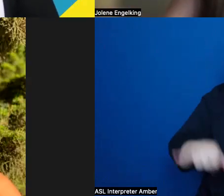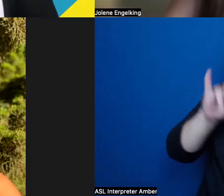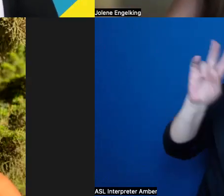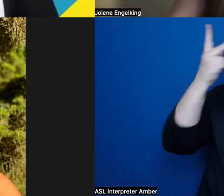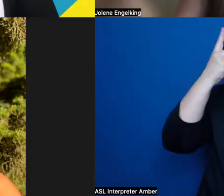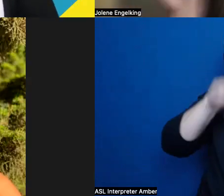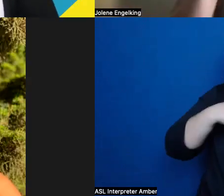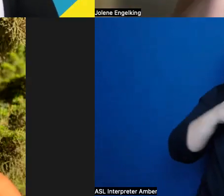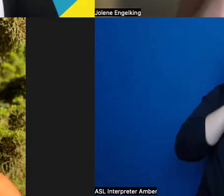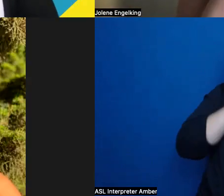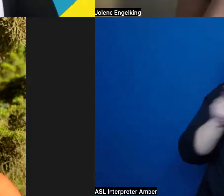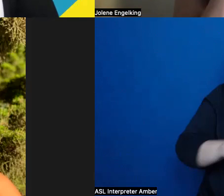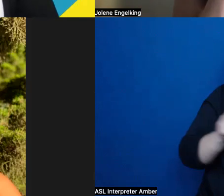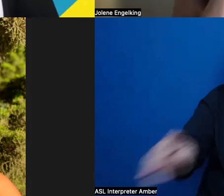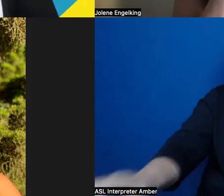really that